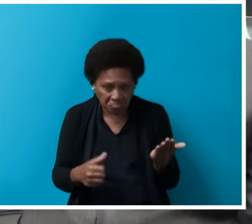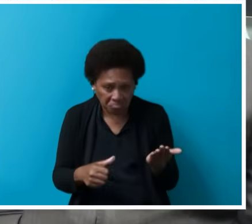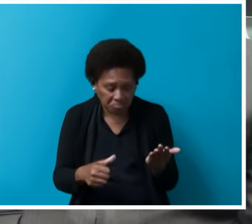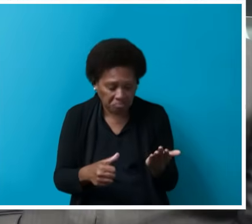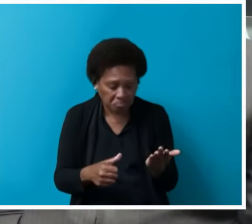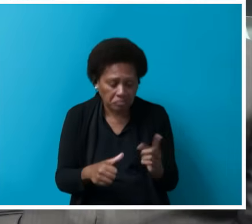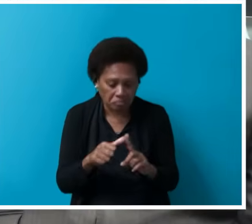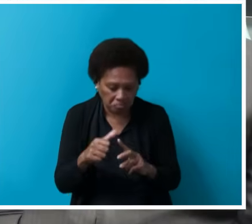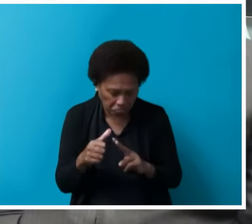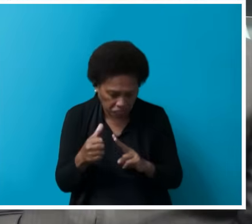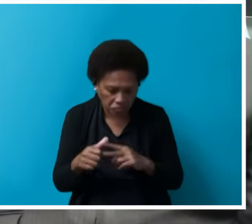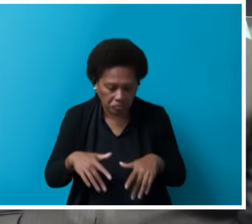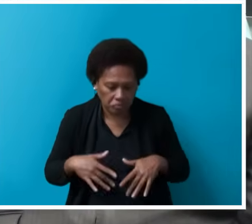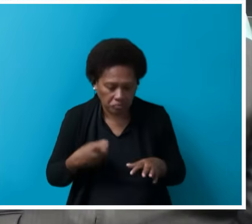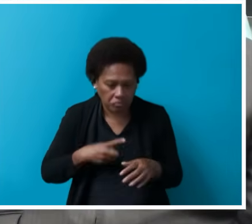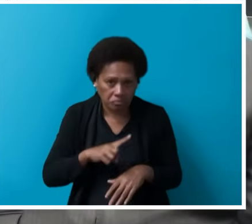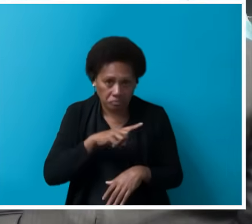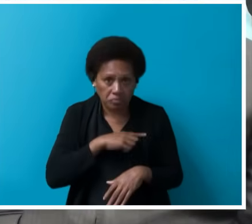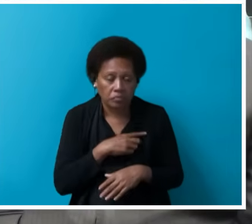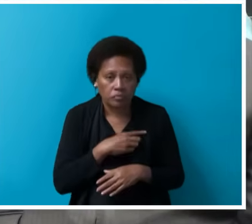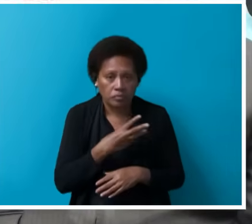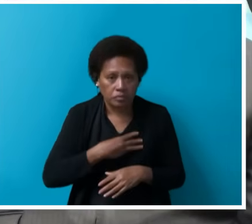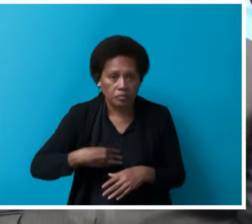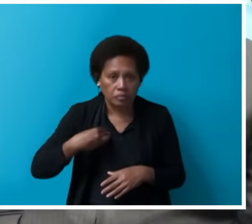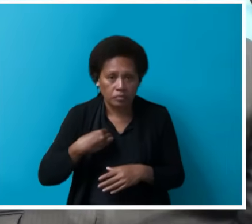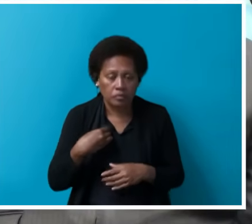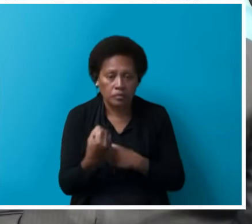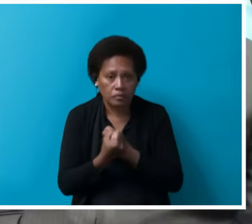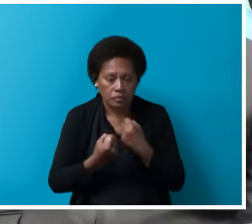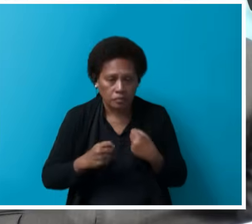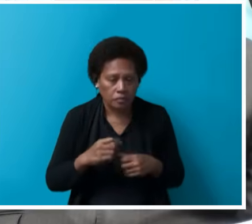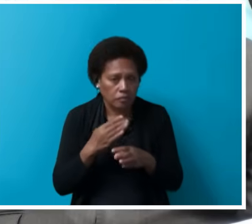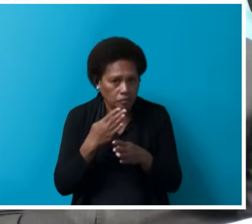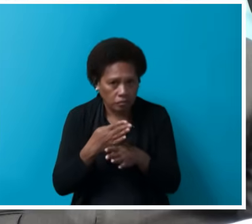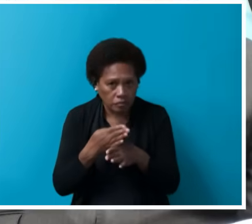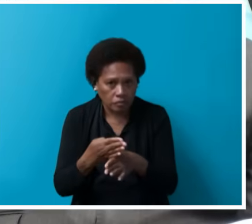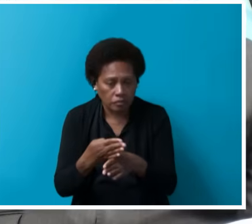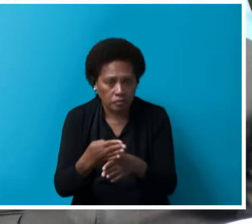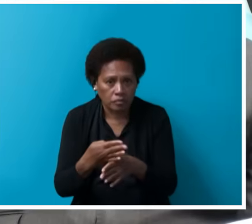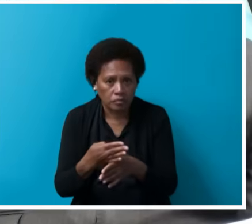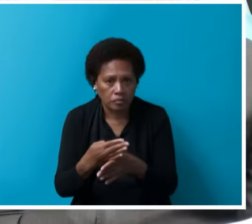other ministries. Our job is to correct them, Mr. Speaker, say.